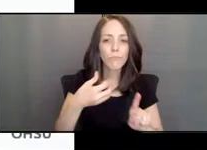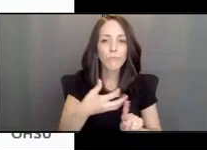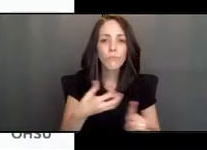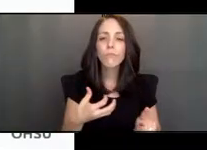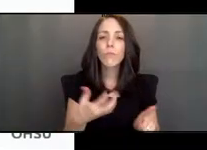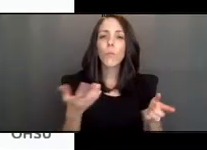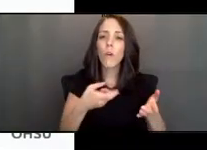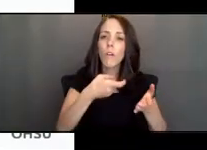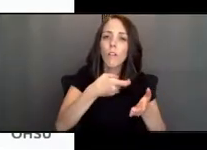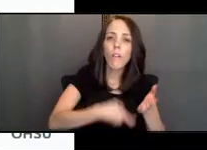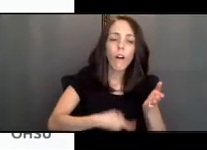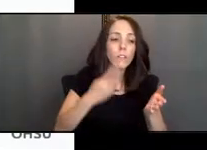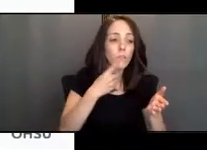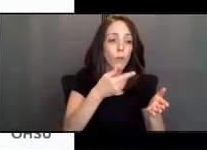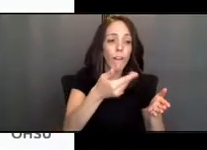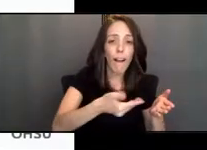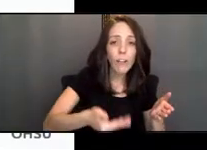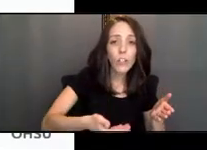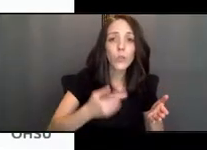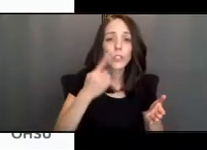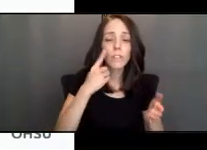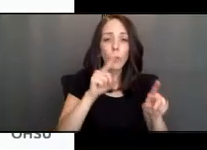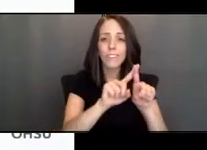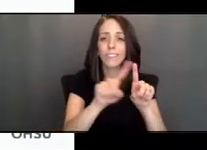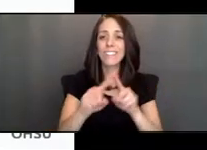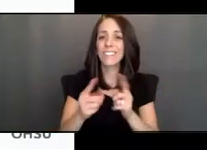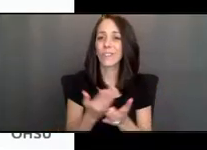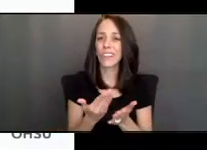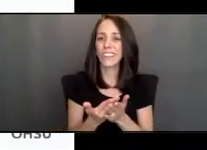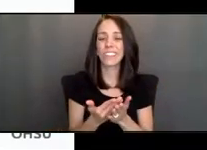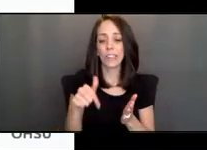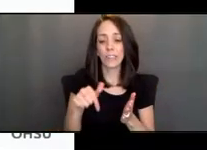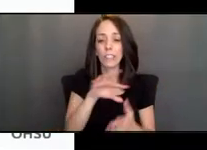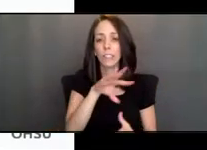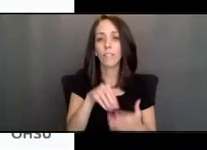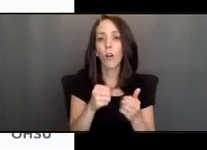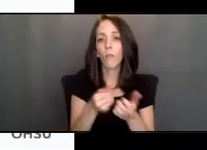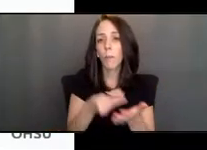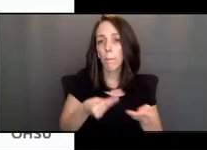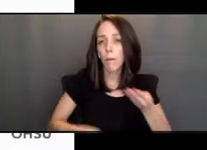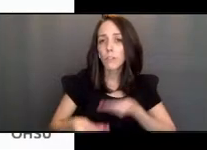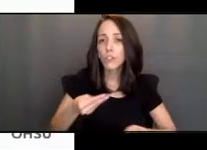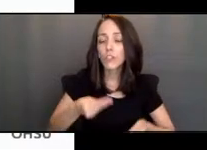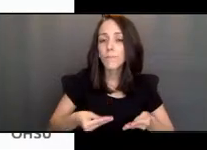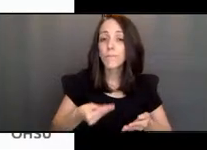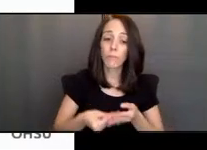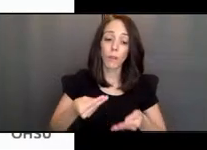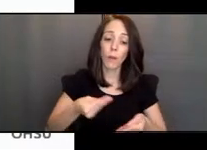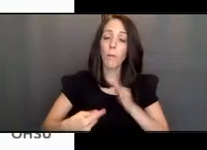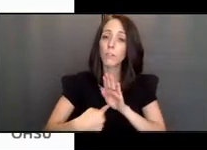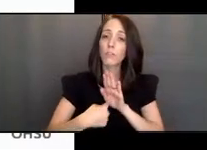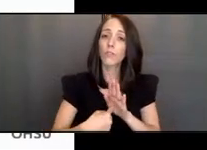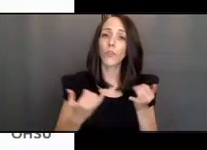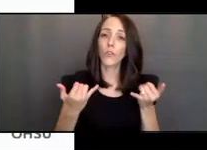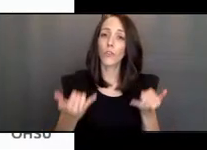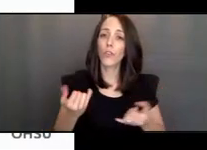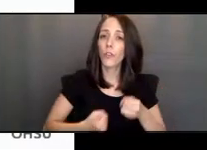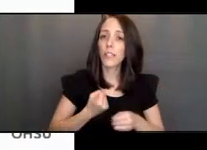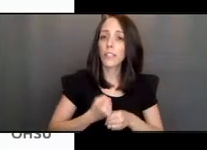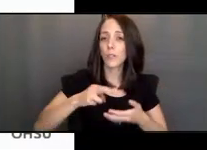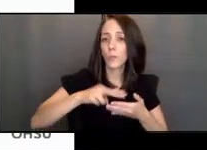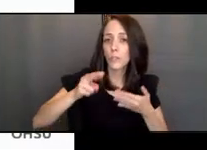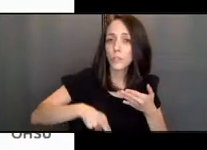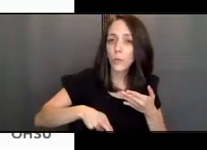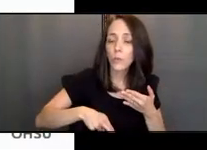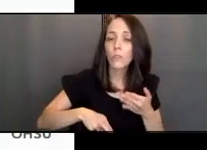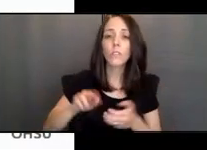proposed budget for FY22 presented here. The budget reflects current year results, the decline in COVID patients